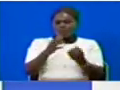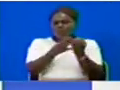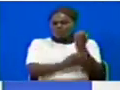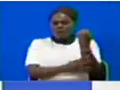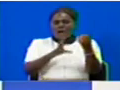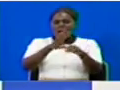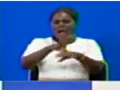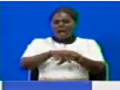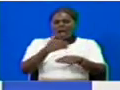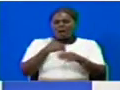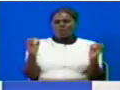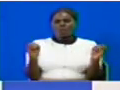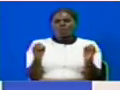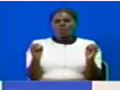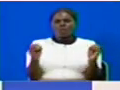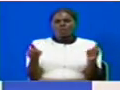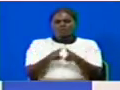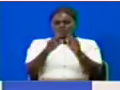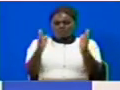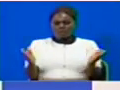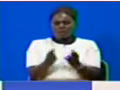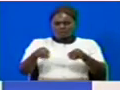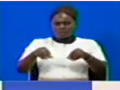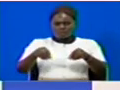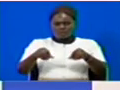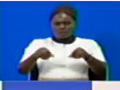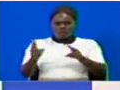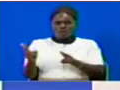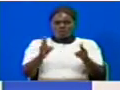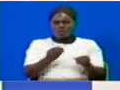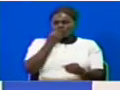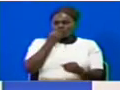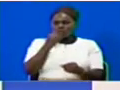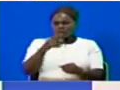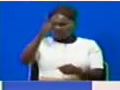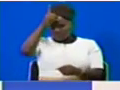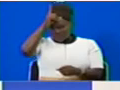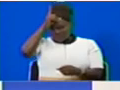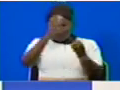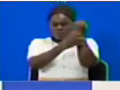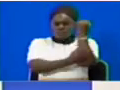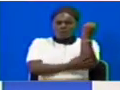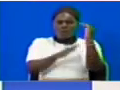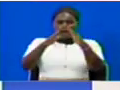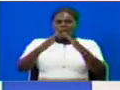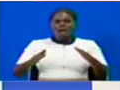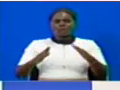and vulnerable households, and packaged flour is not routinely consumed by rural and urban poor households.